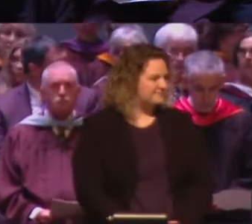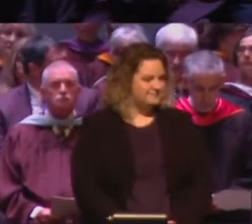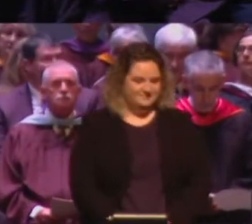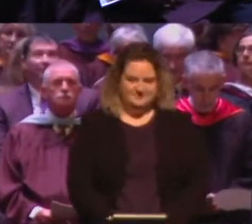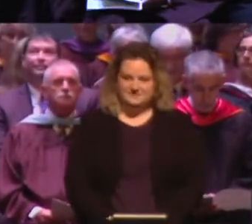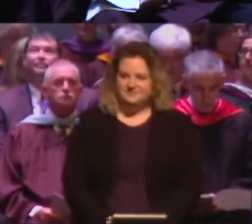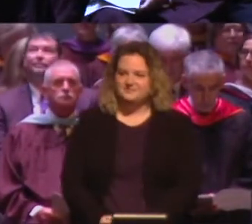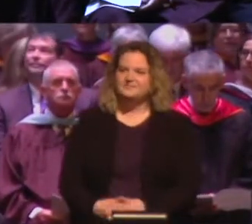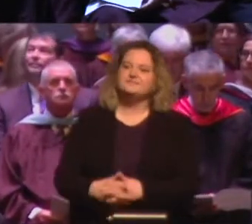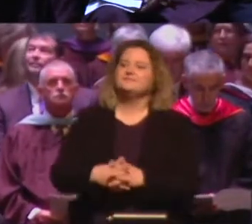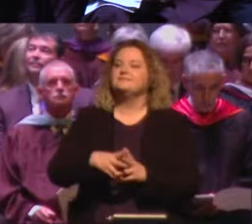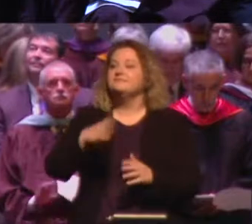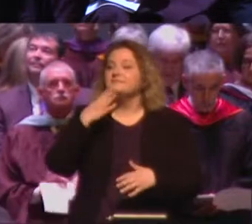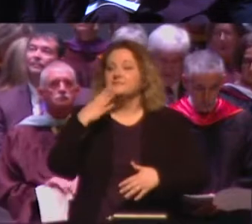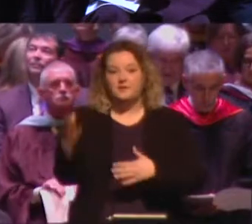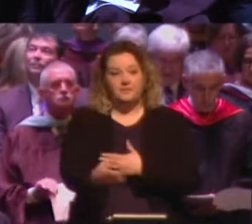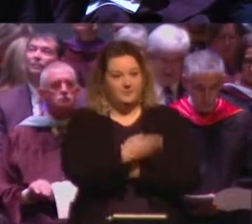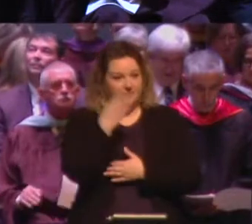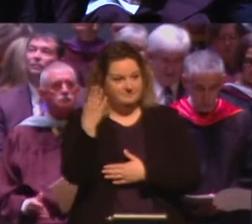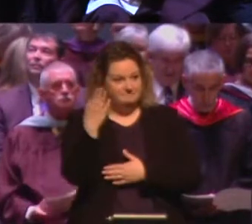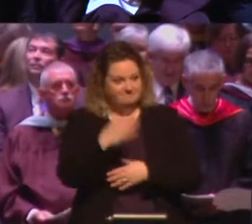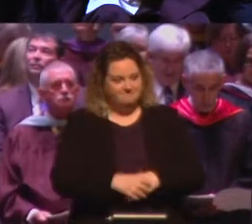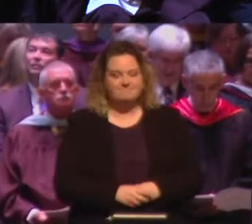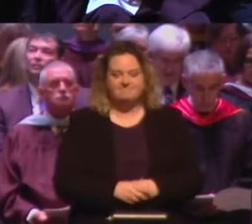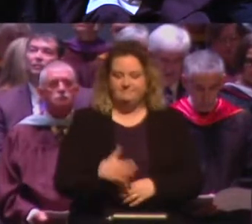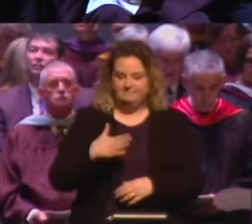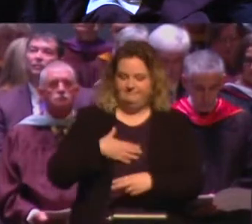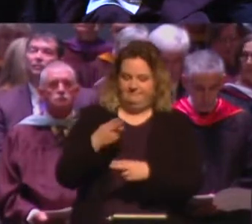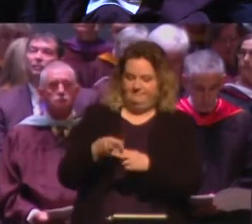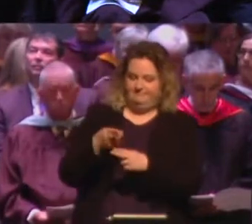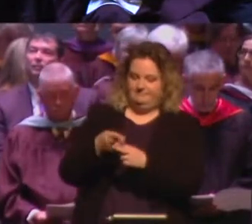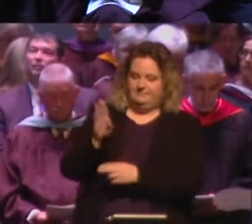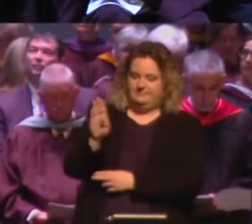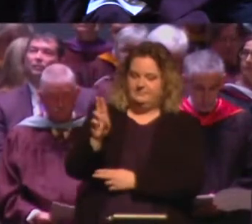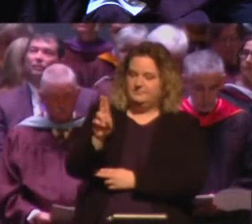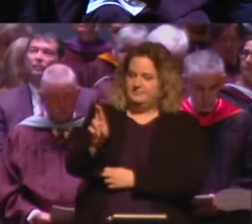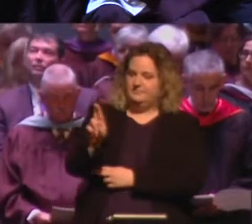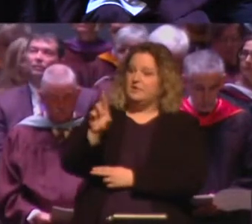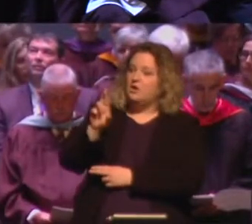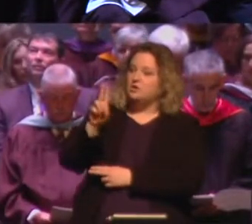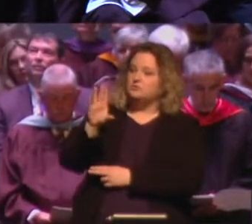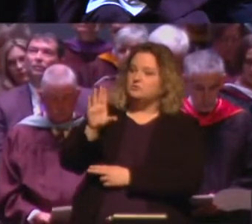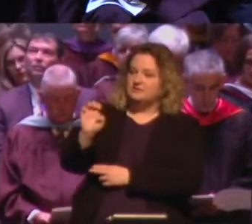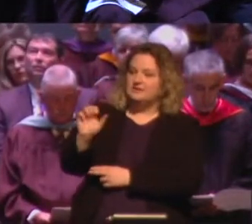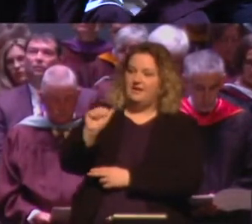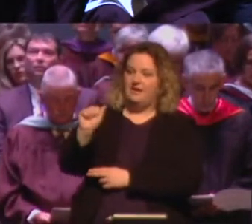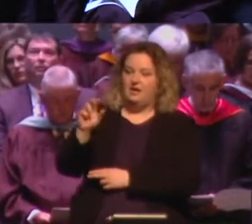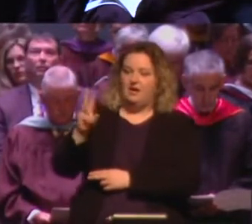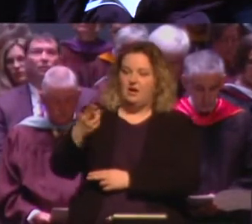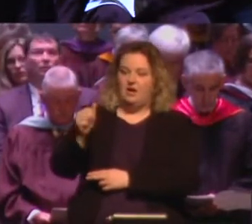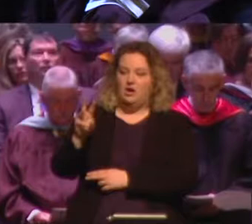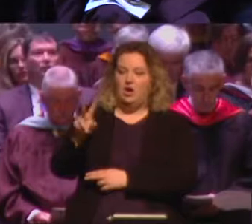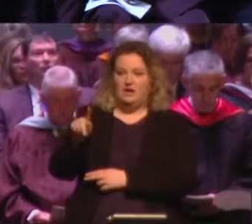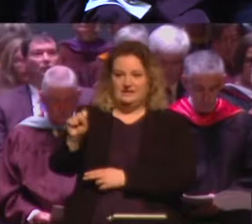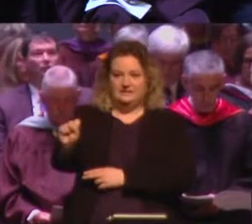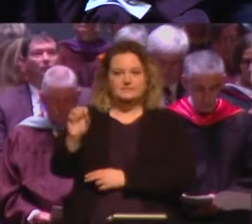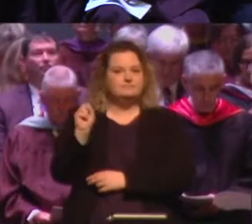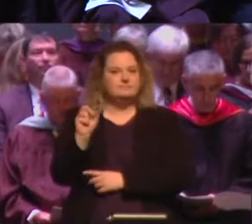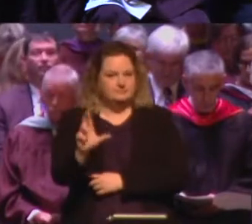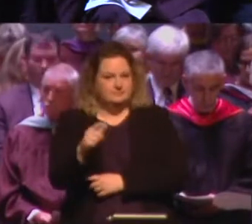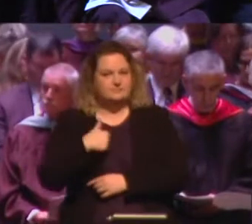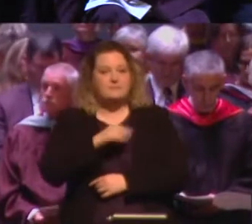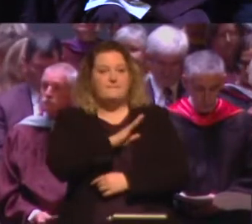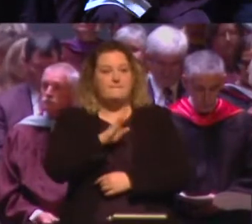Good morning. My name is Bruce A. Hawkins, Sr. As Chairman of the Board of Trustees of